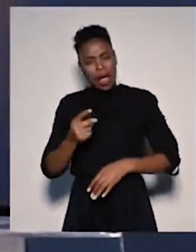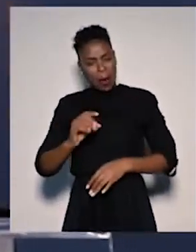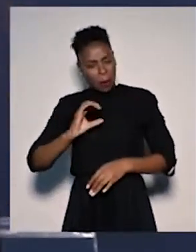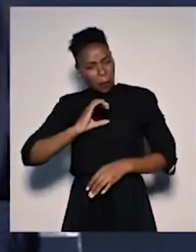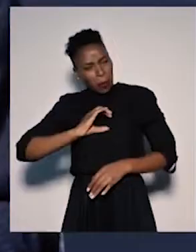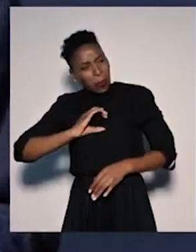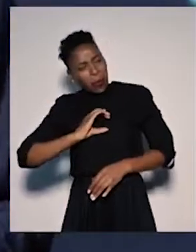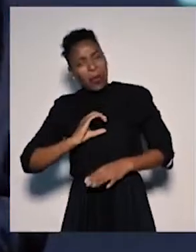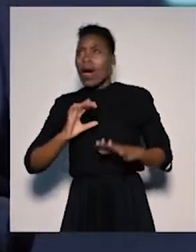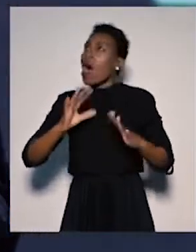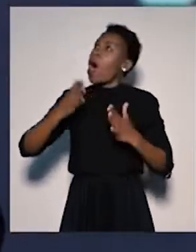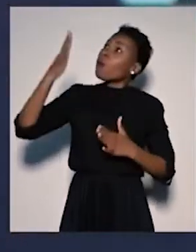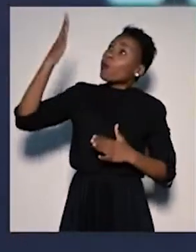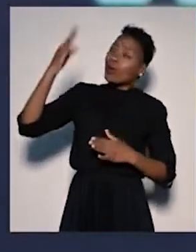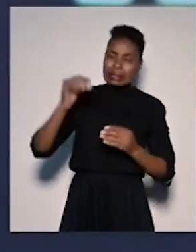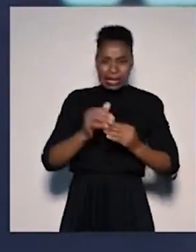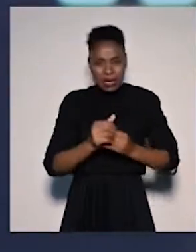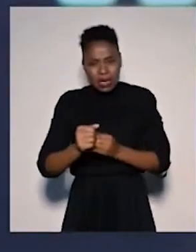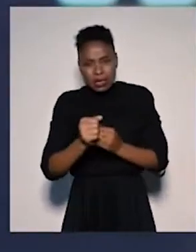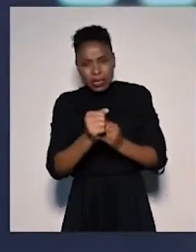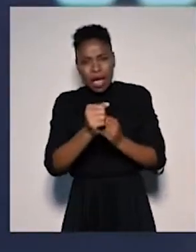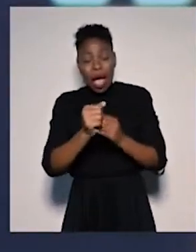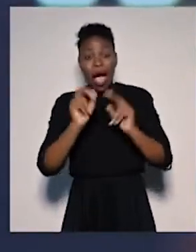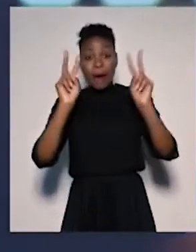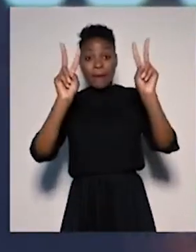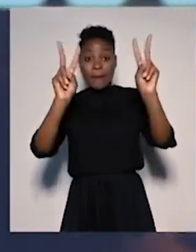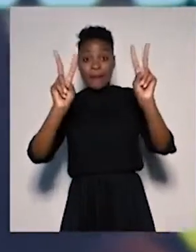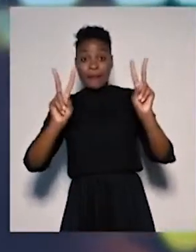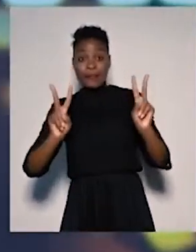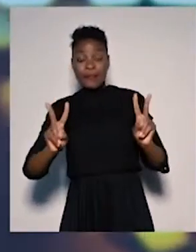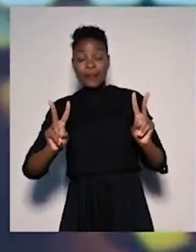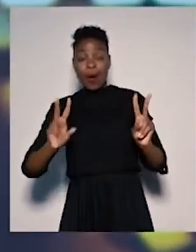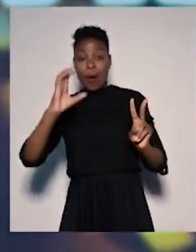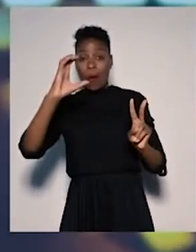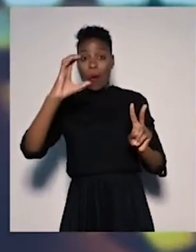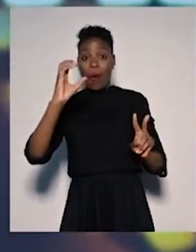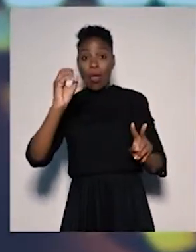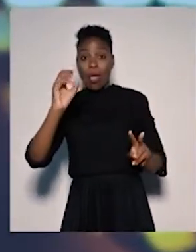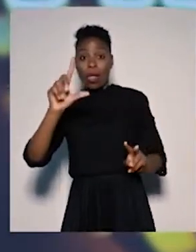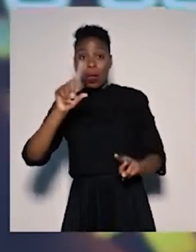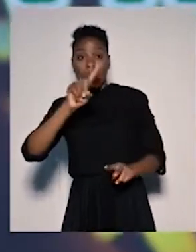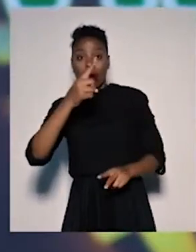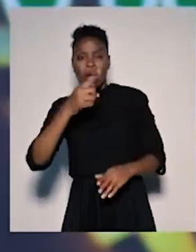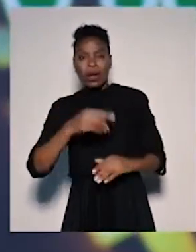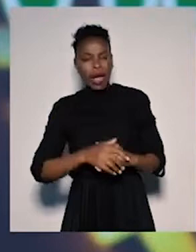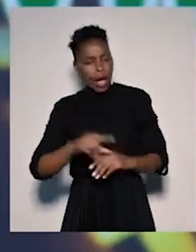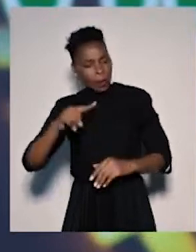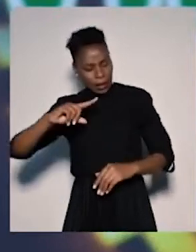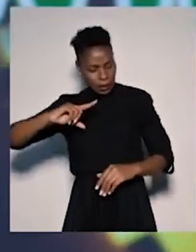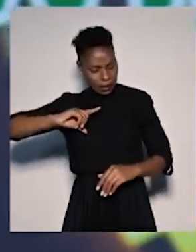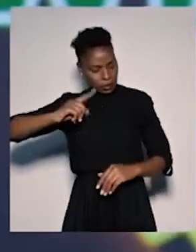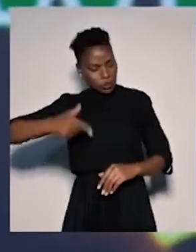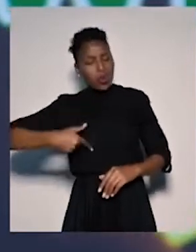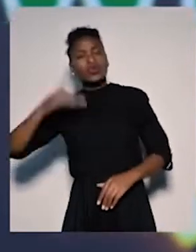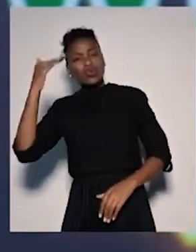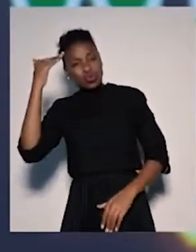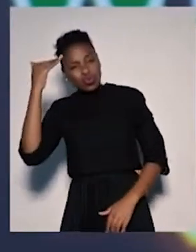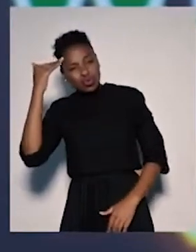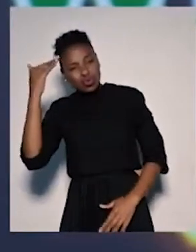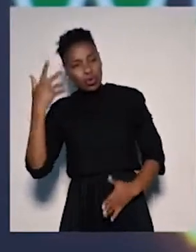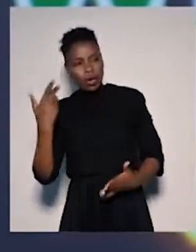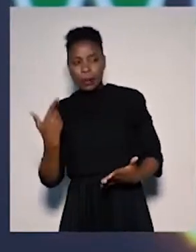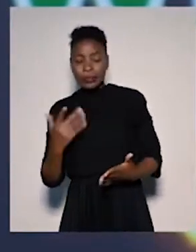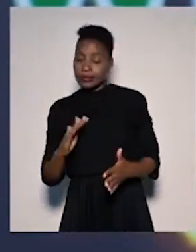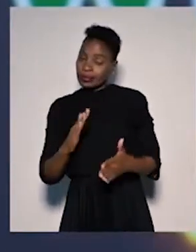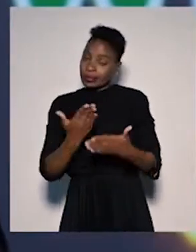way God leads is by way of peace, Colossians 1. But this lady, even if she knew, she